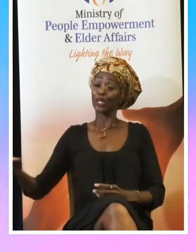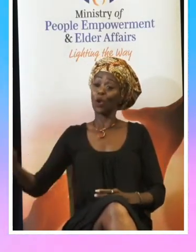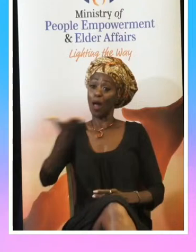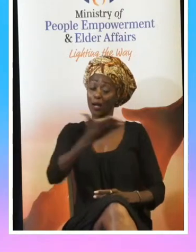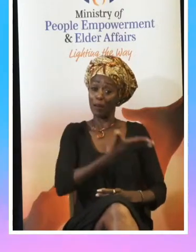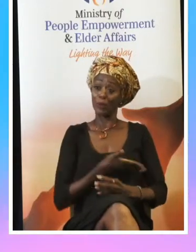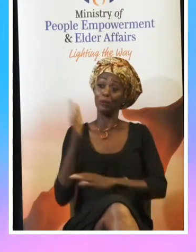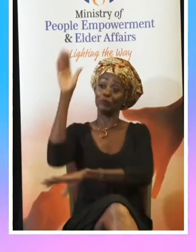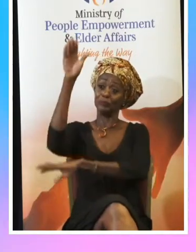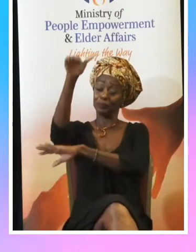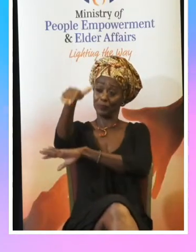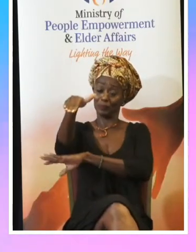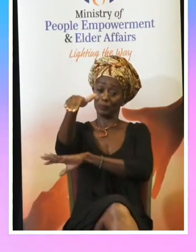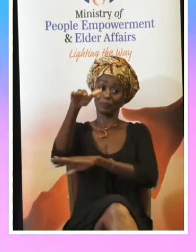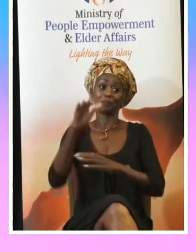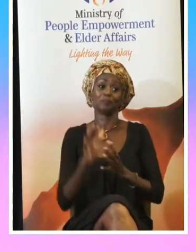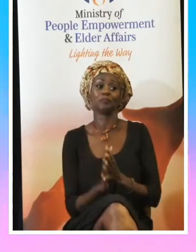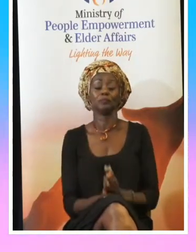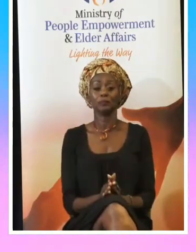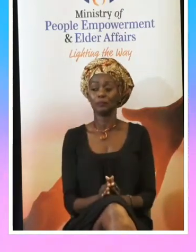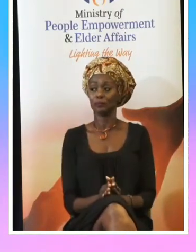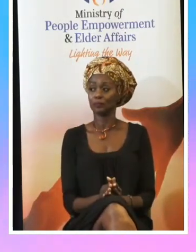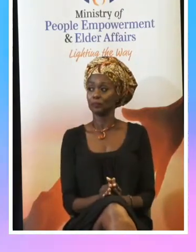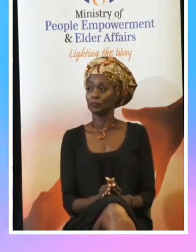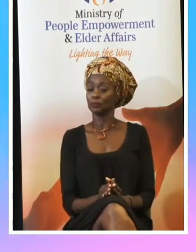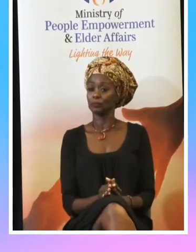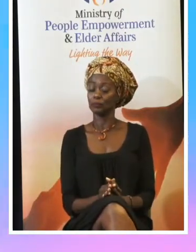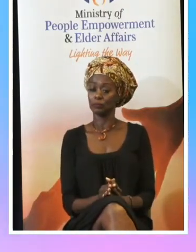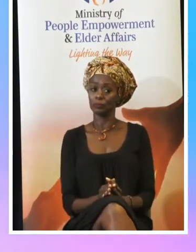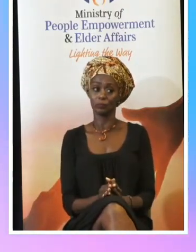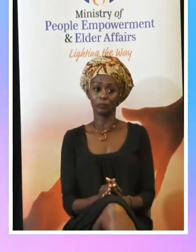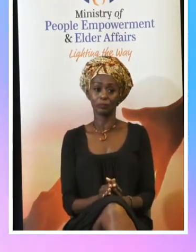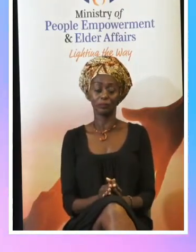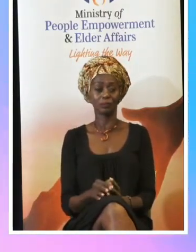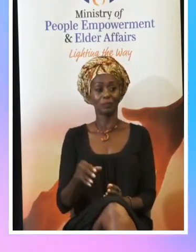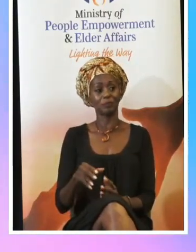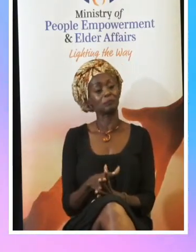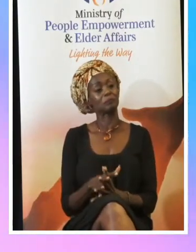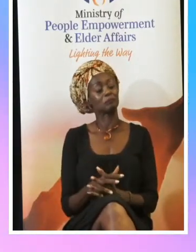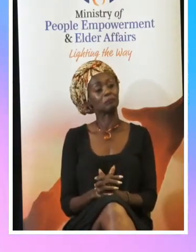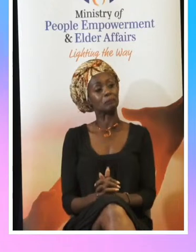this evening's proceedings. Mr. Hollingsworth.